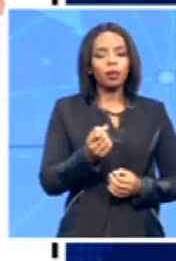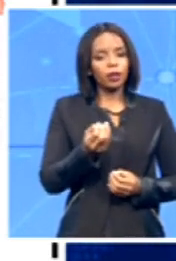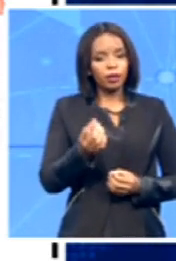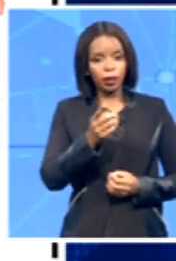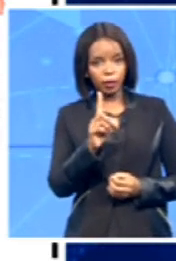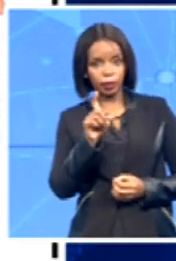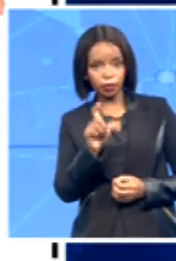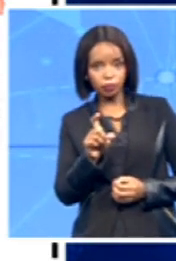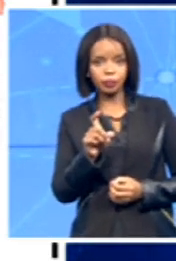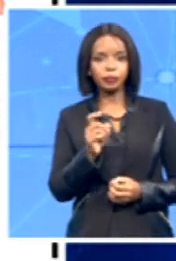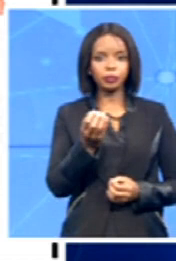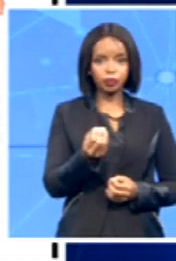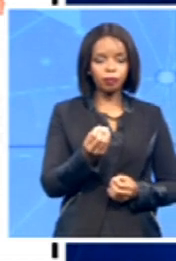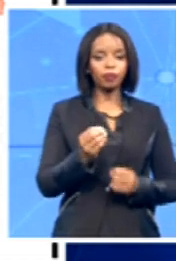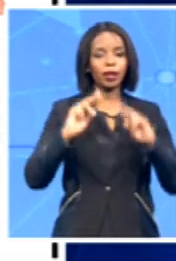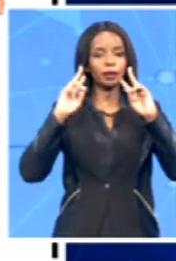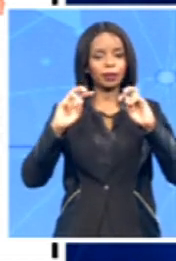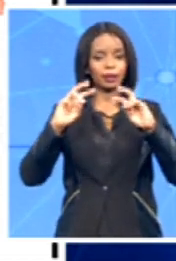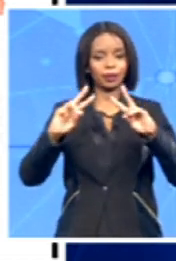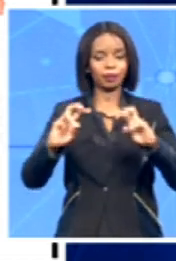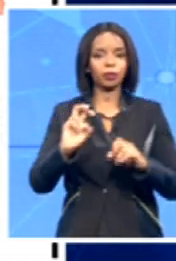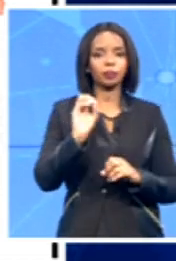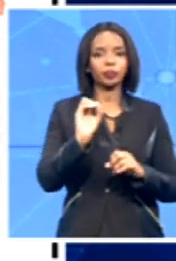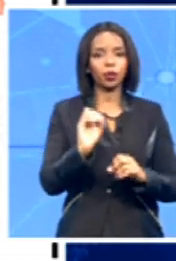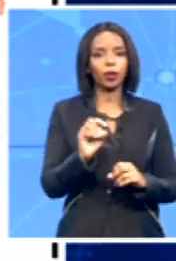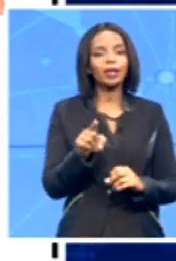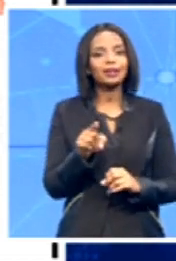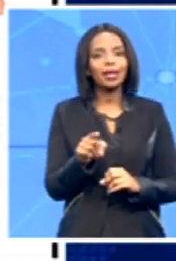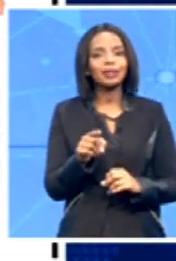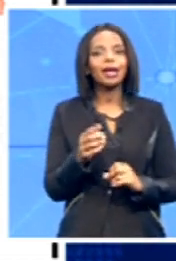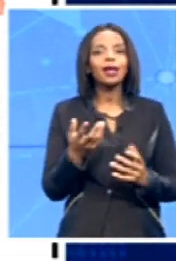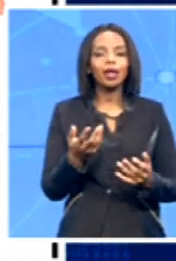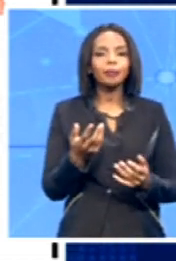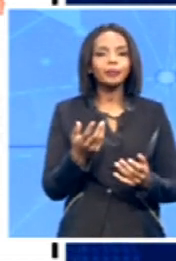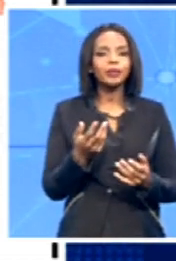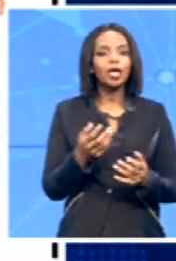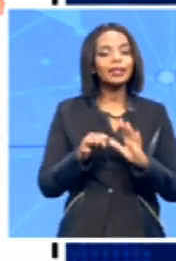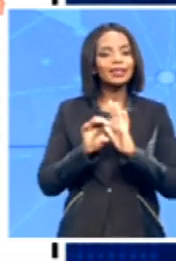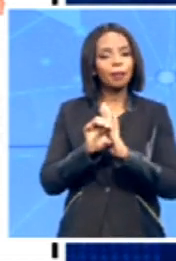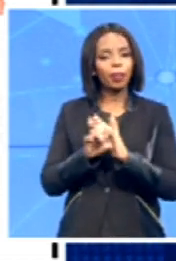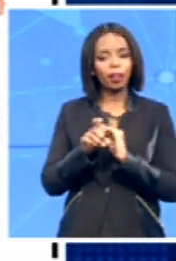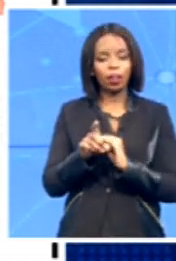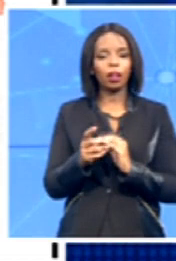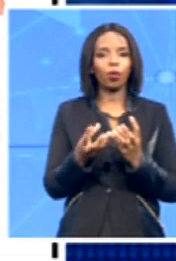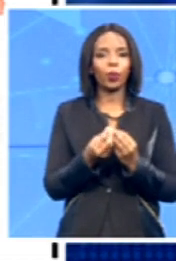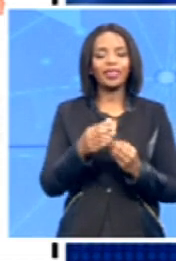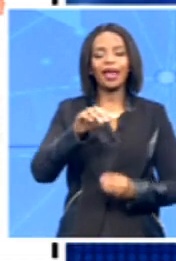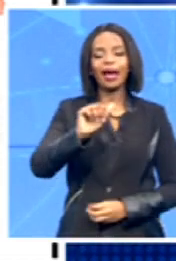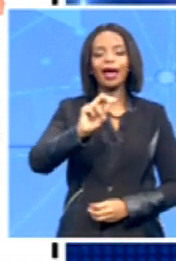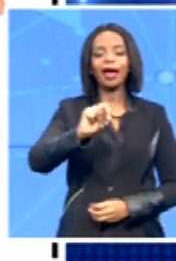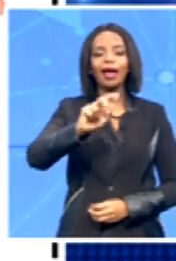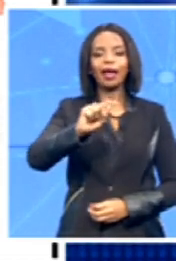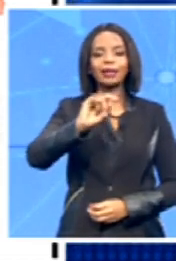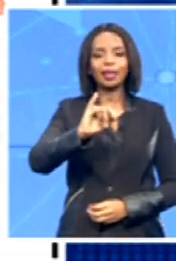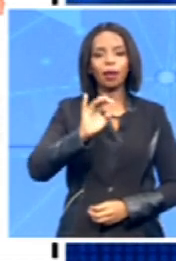tested, the proportion of people with antibodies was always increasing successively as we went over the wave. So what was the